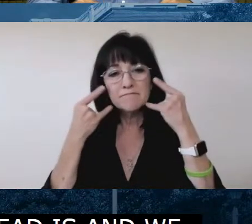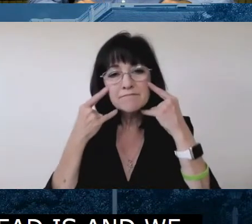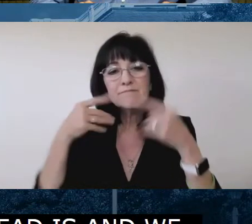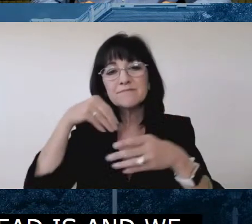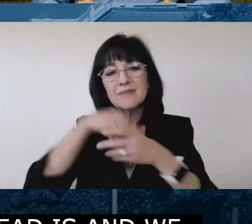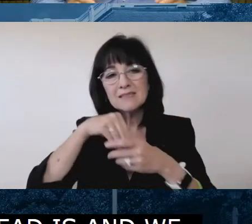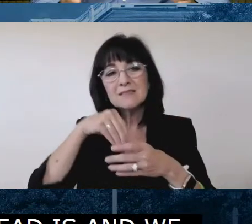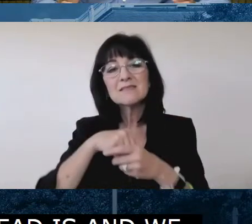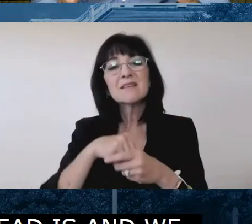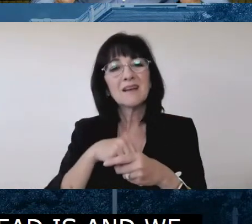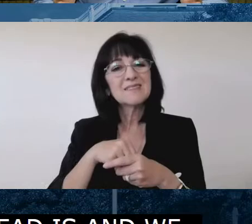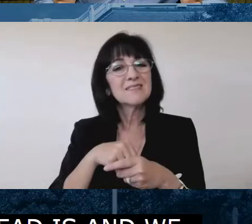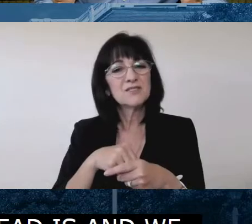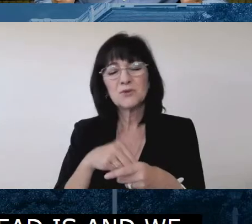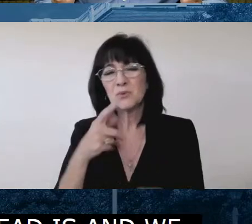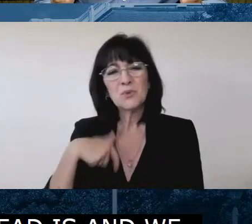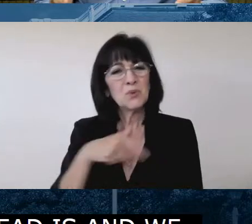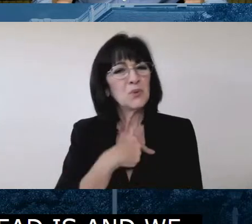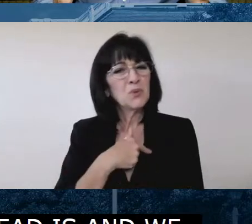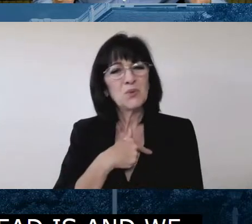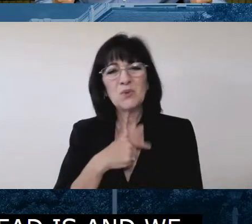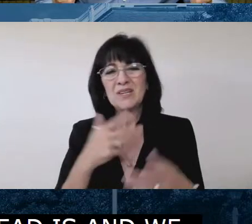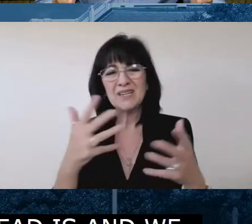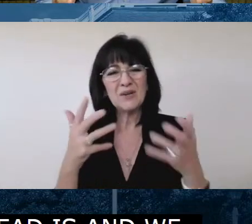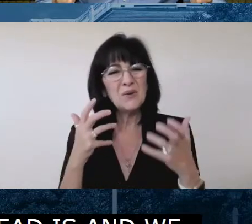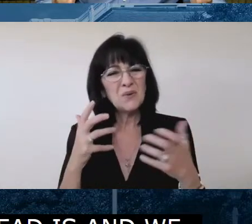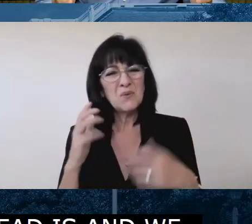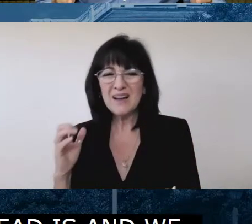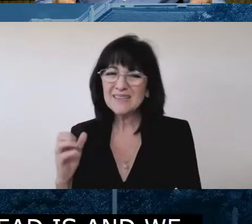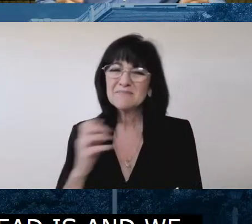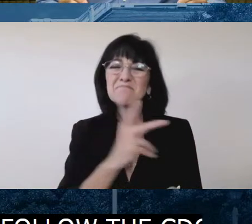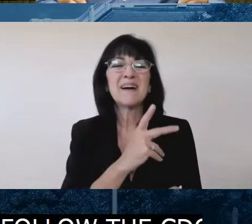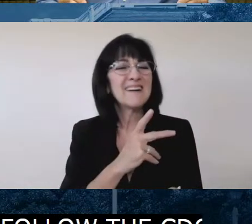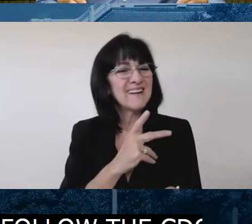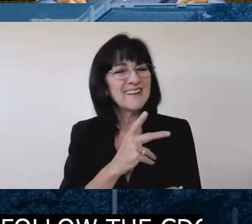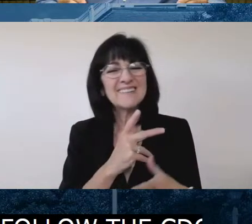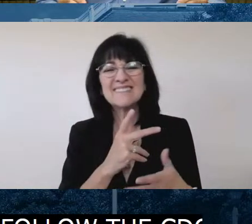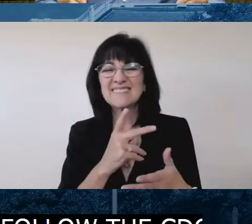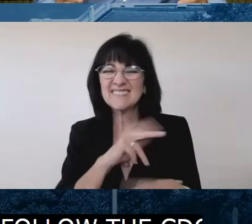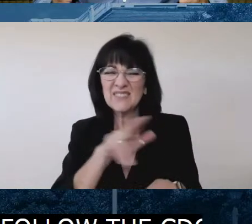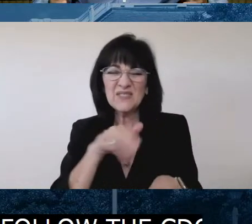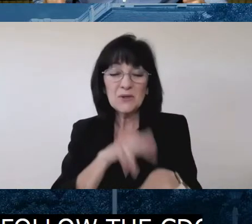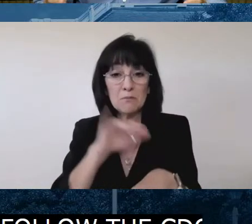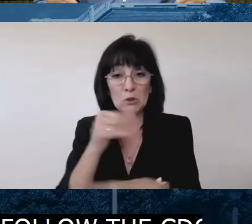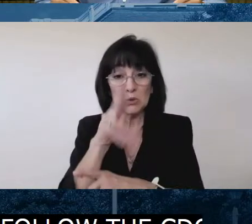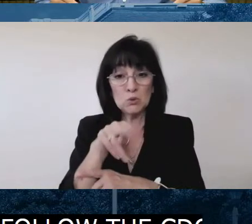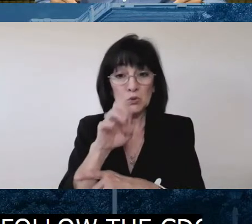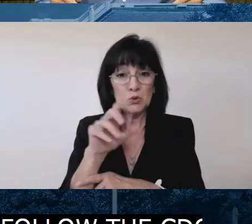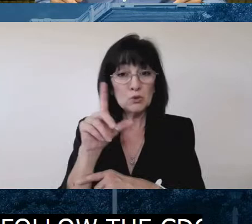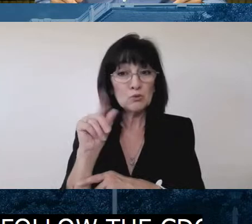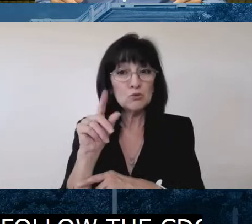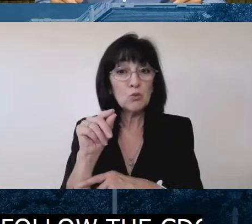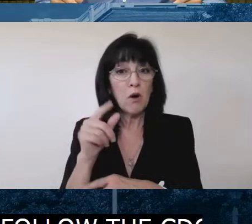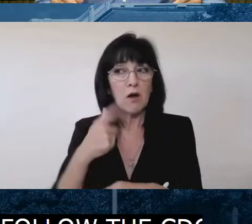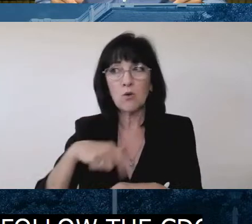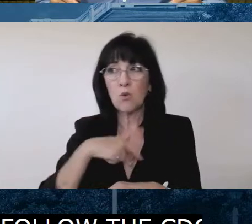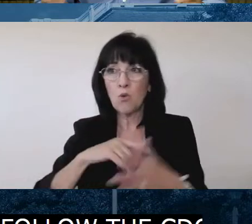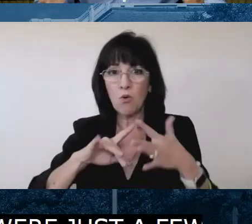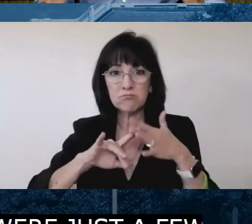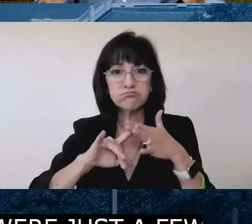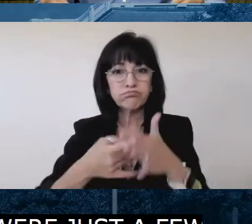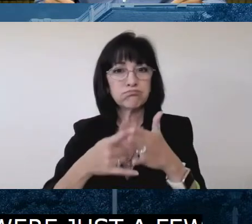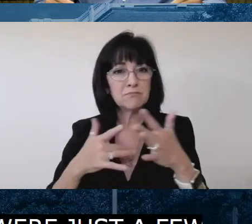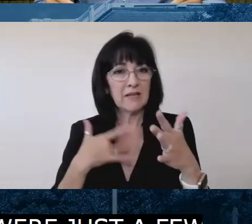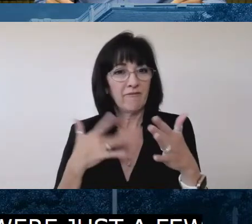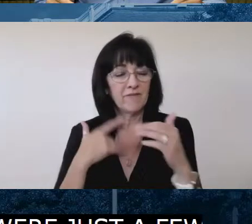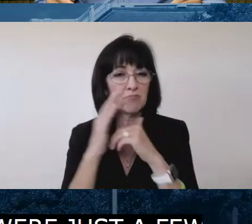can get back to where we were just a few weeks back on June the 20th, where we hit a low of new positive cases